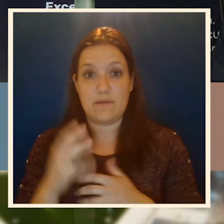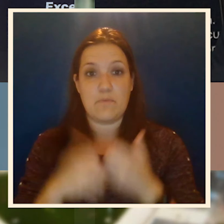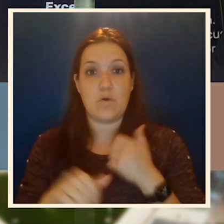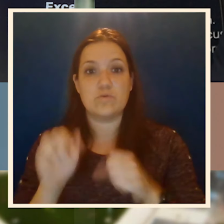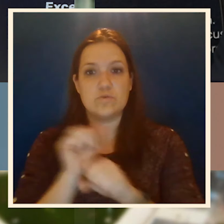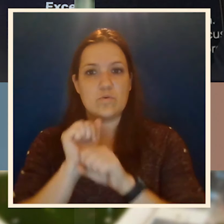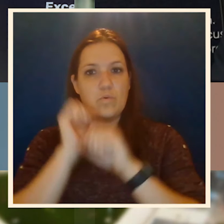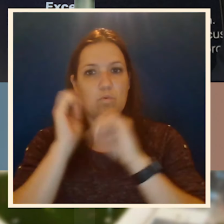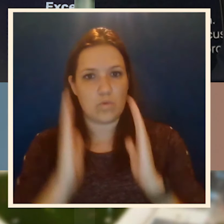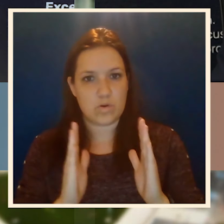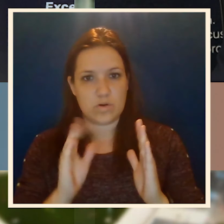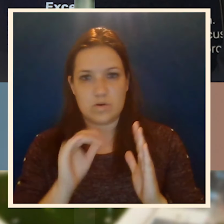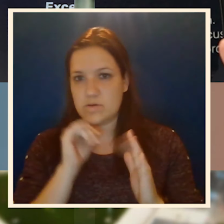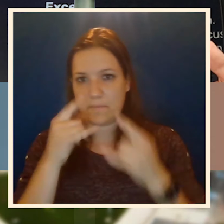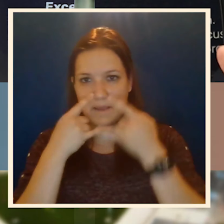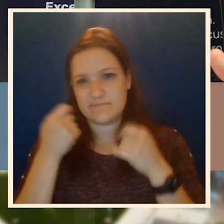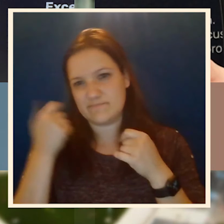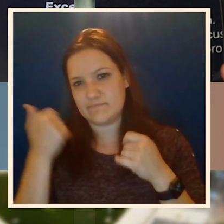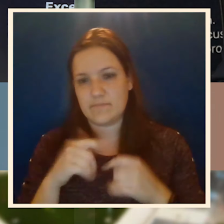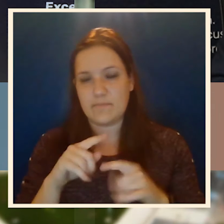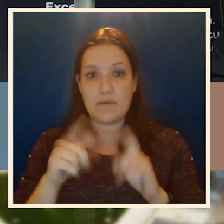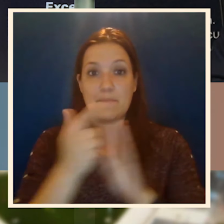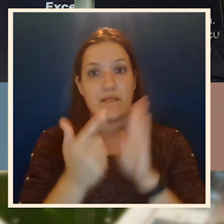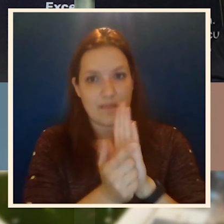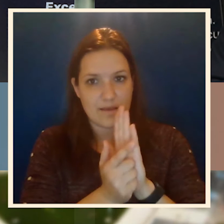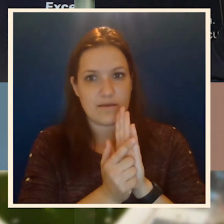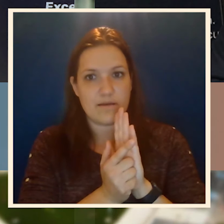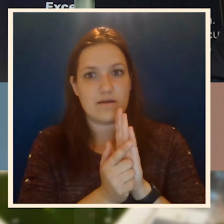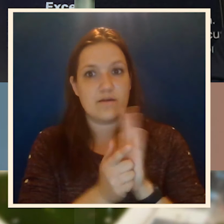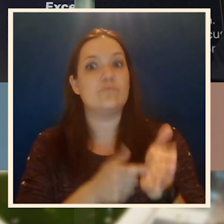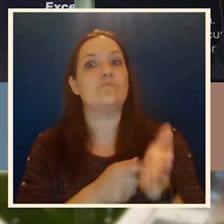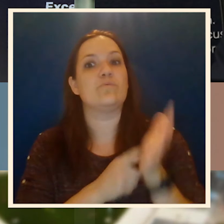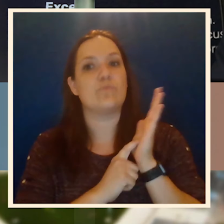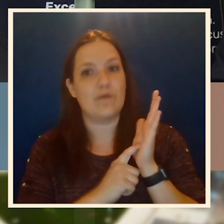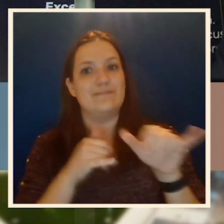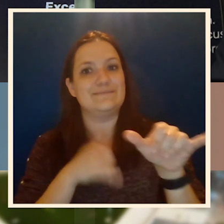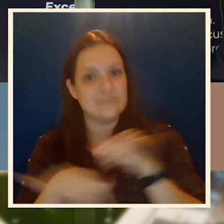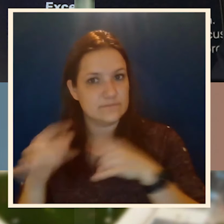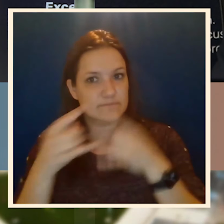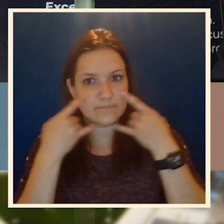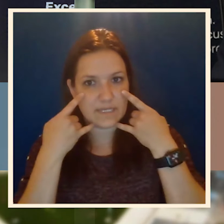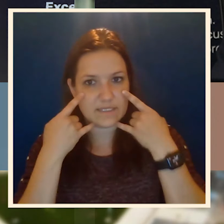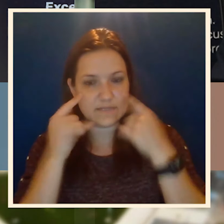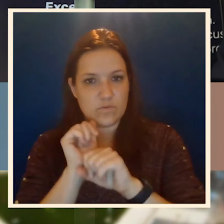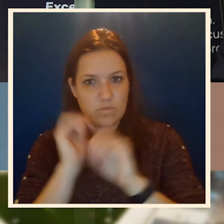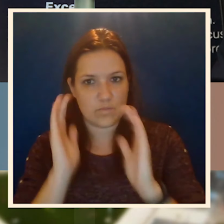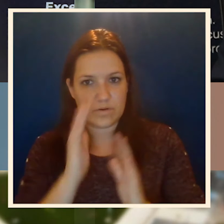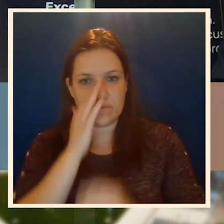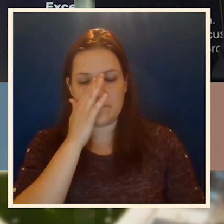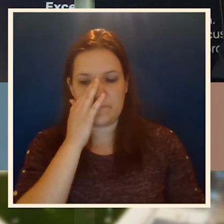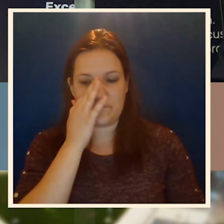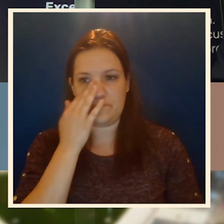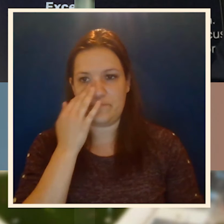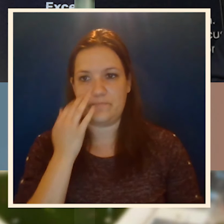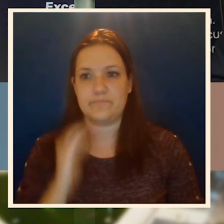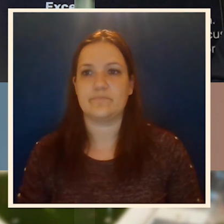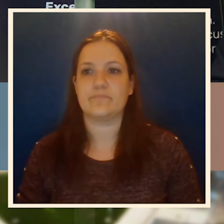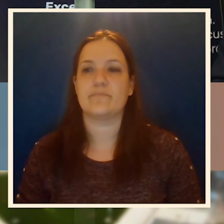that anywhere, or rarely. The businesses I've been in, most of the employees are no longer wearing masks, but by